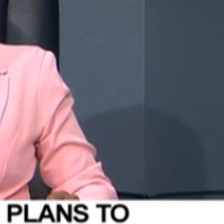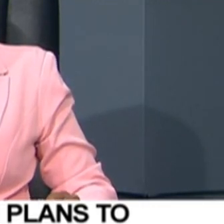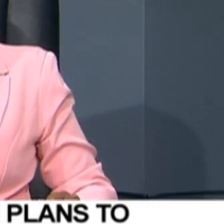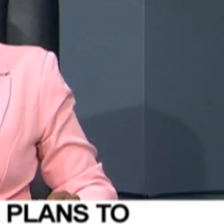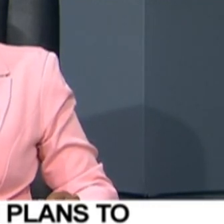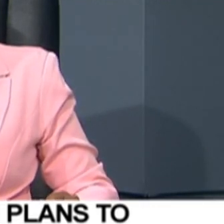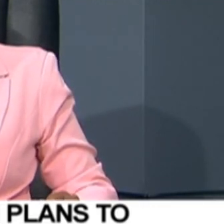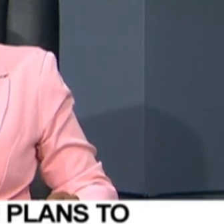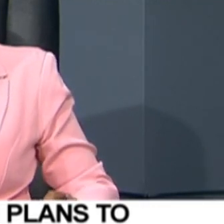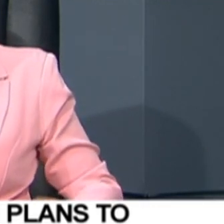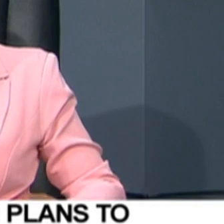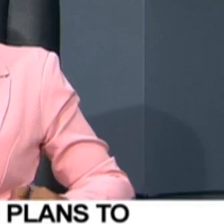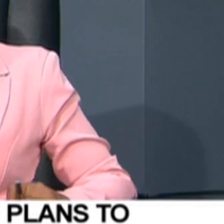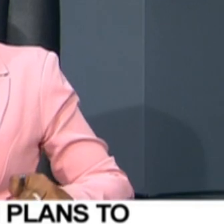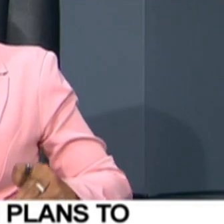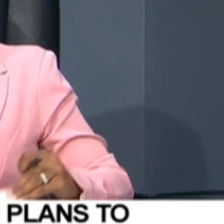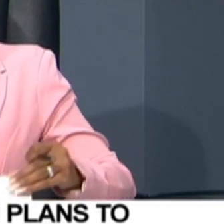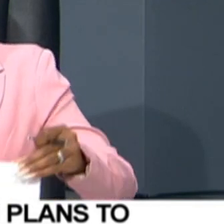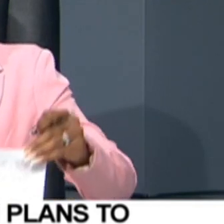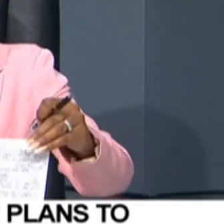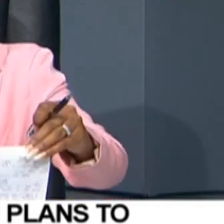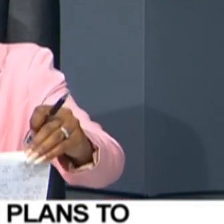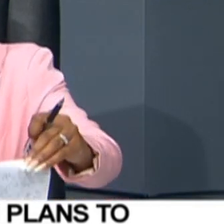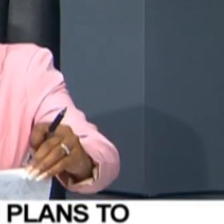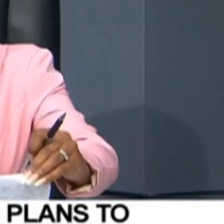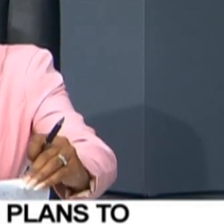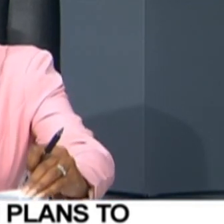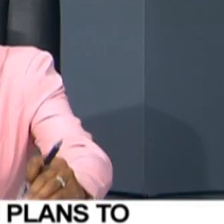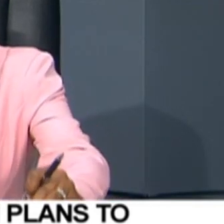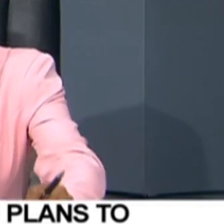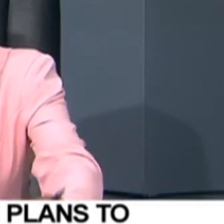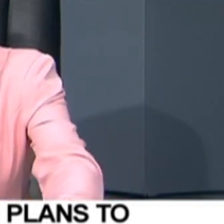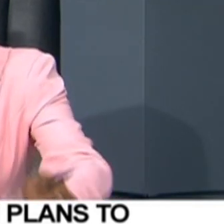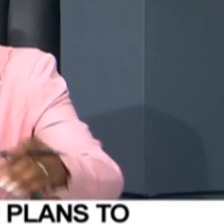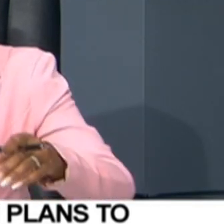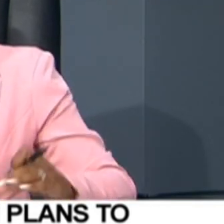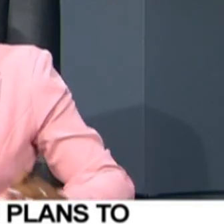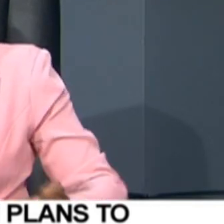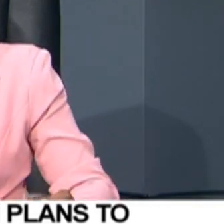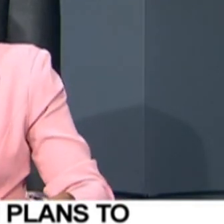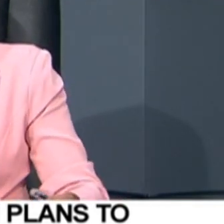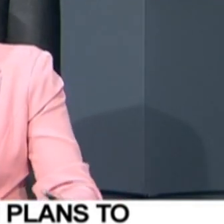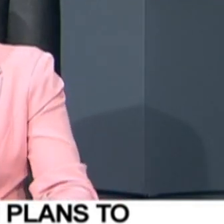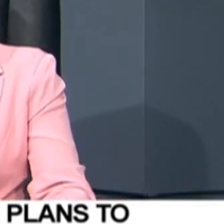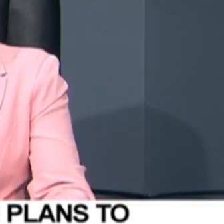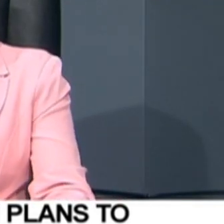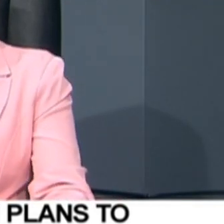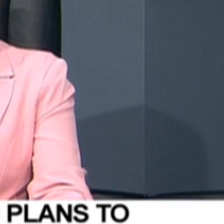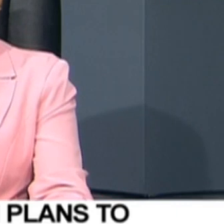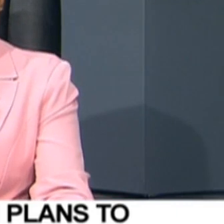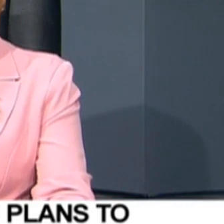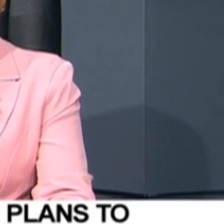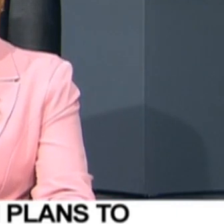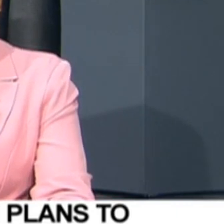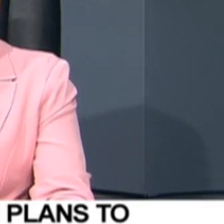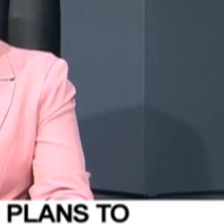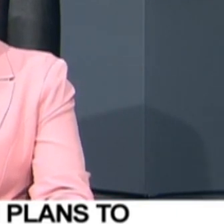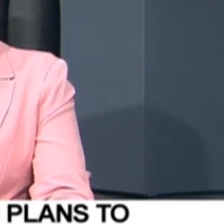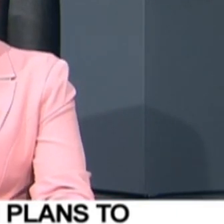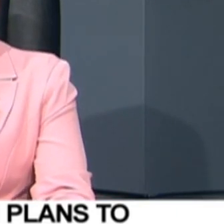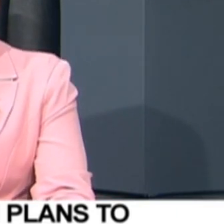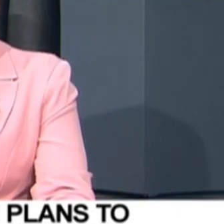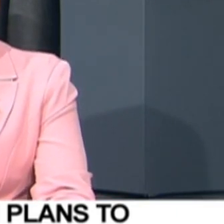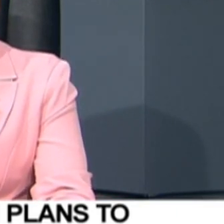So commuter rail, as well, as I said, still at that 70%. Also spoke a bit about the regulations, really,